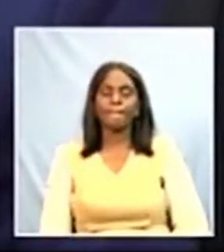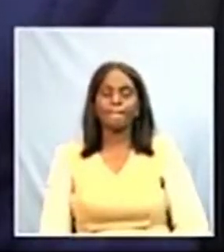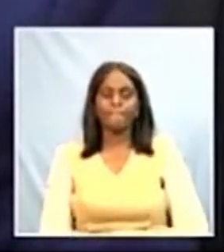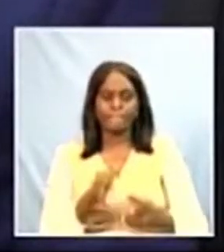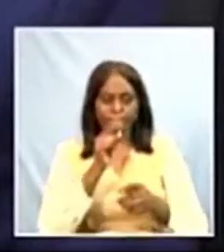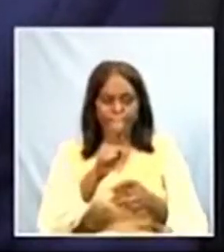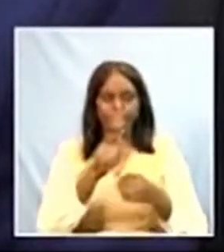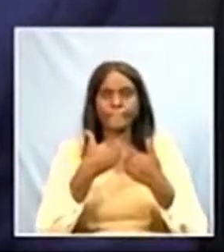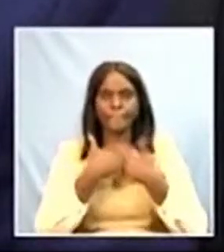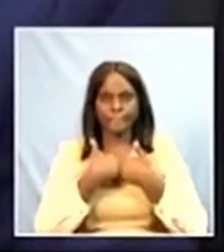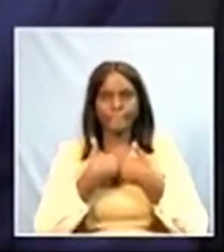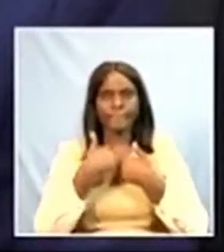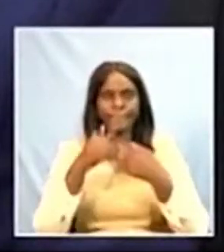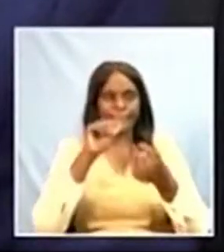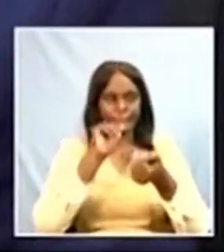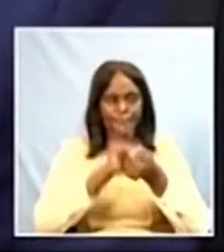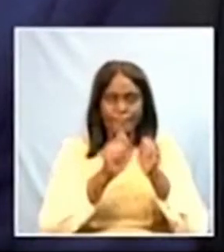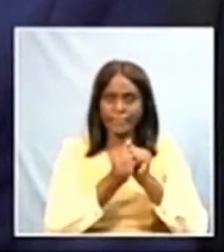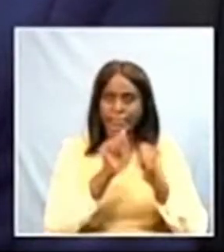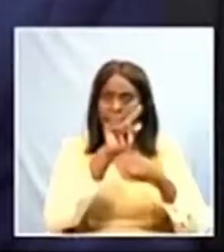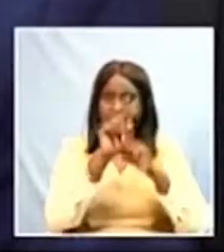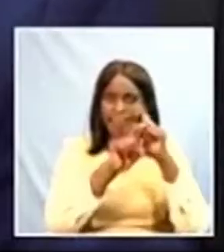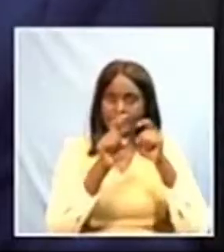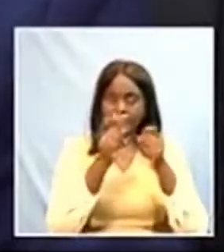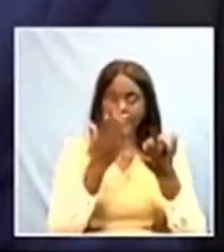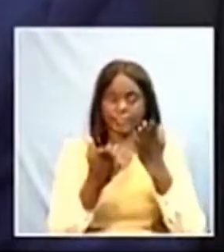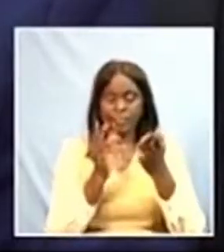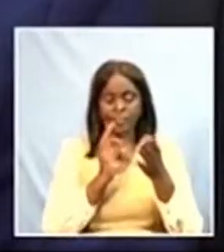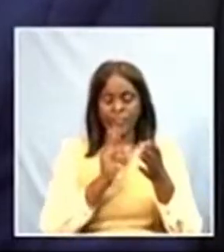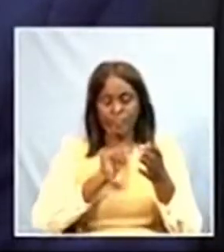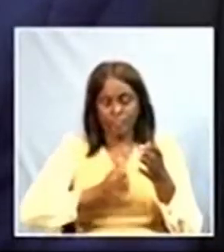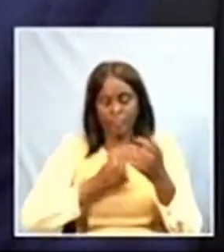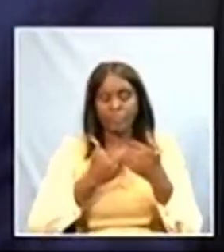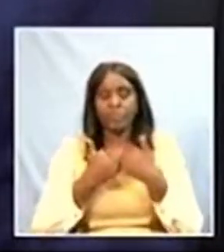borders on the question of whether we are